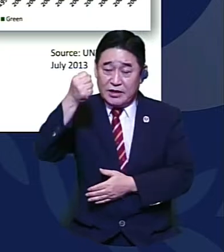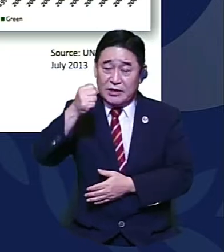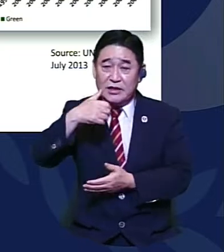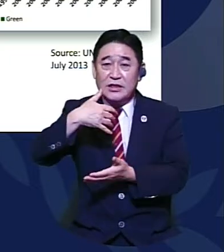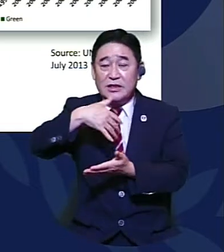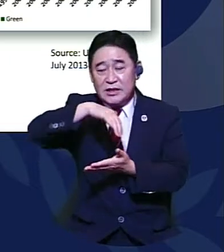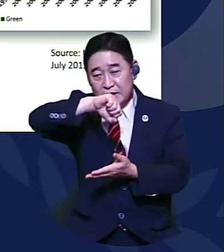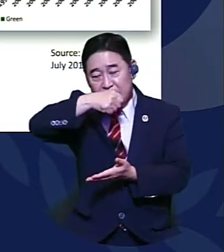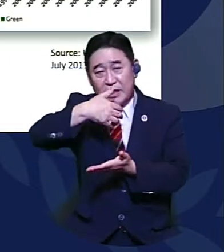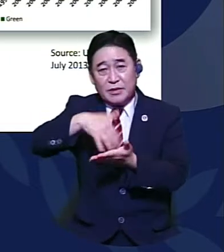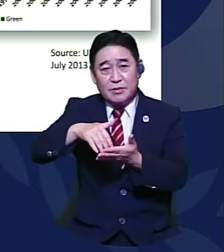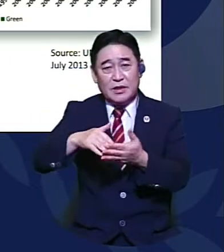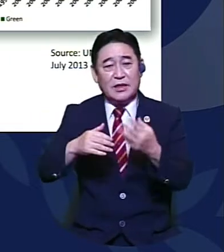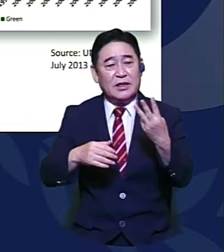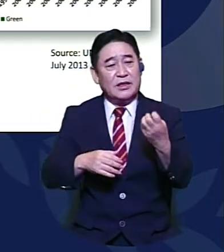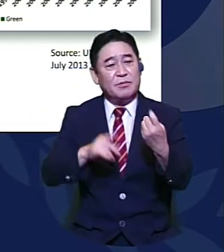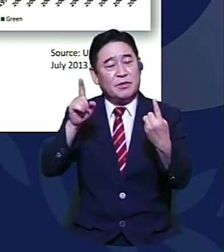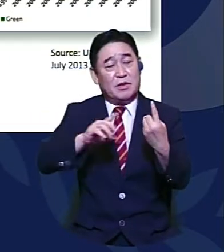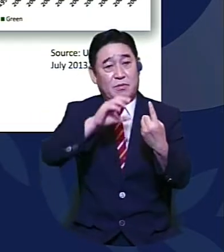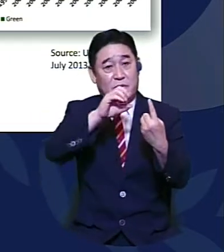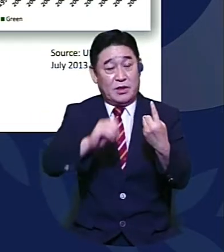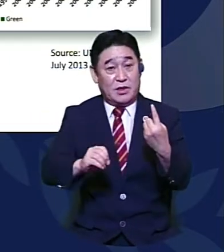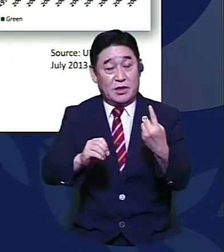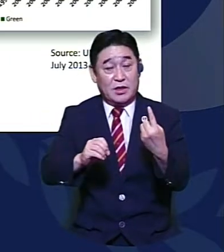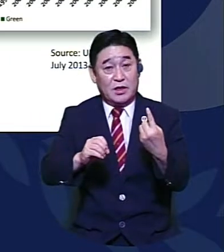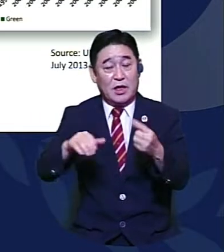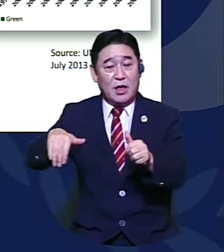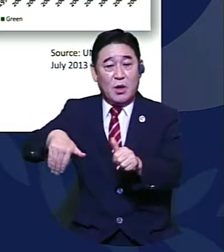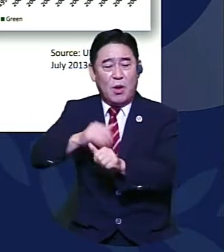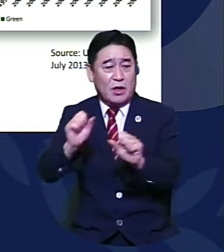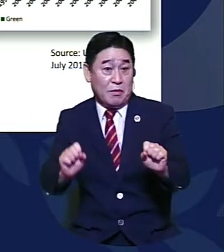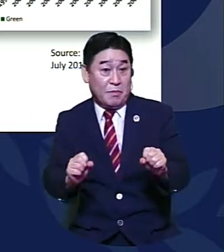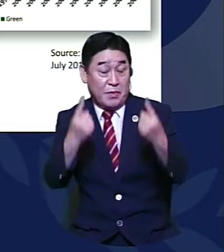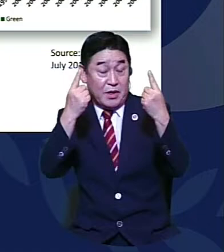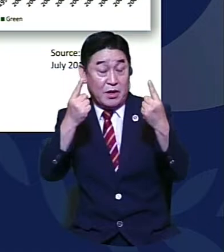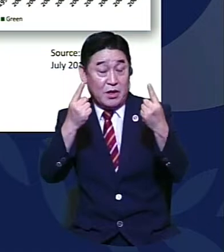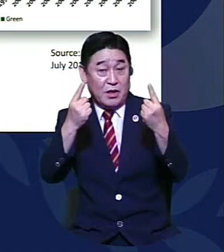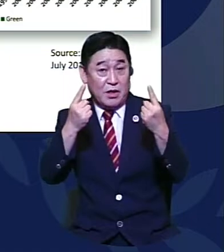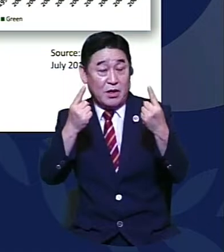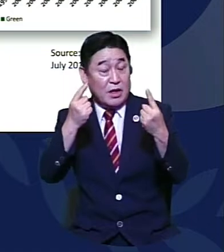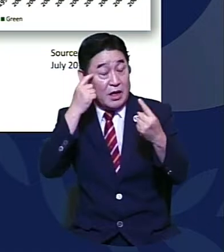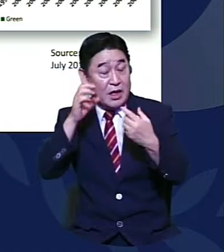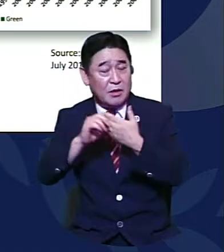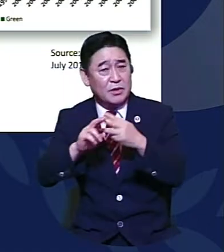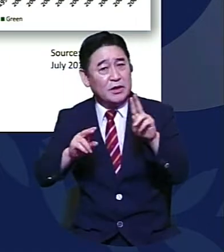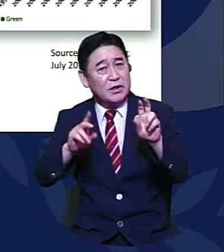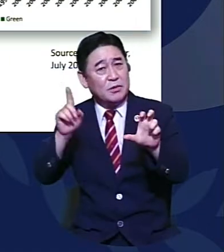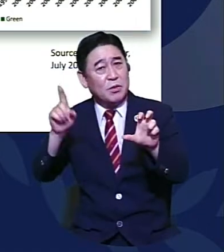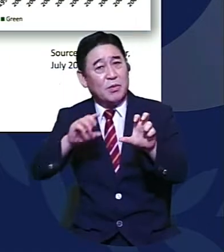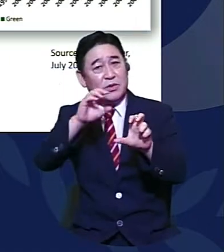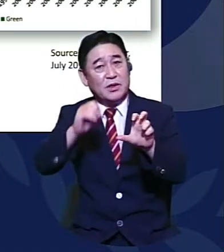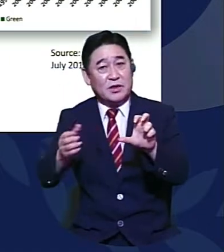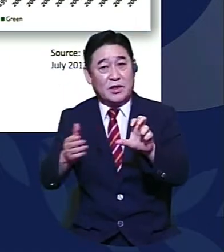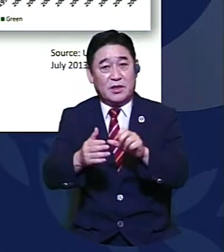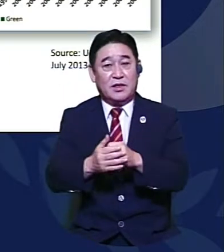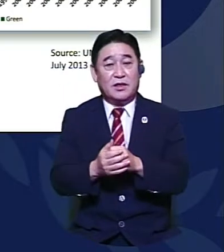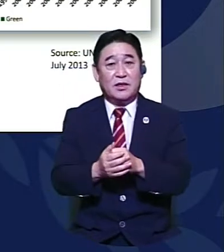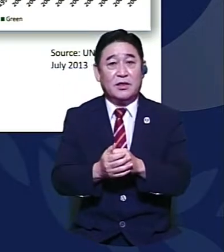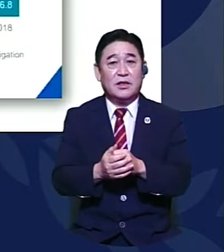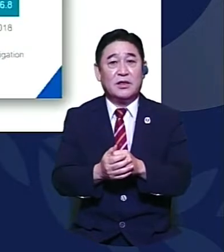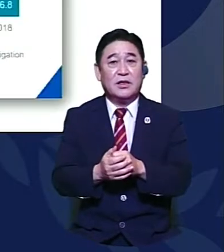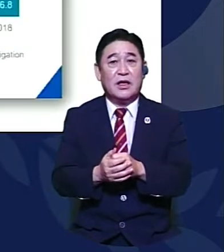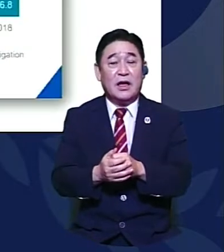remember, mostly overlapping with environment, was about 26%. Just to give you an idea, 29 billion at that time.